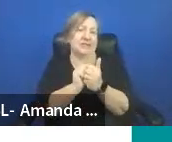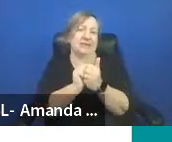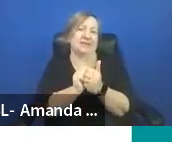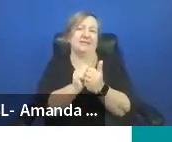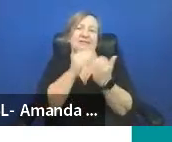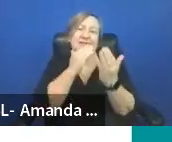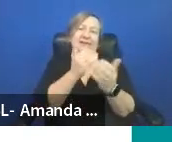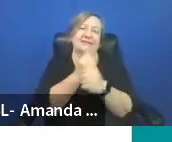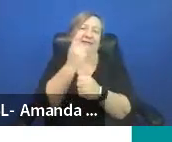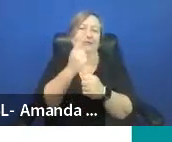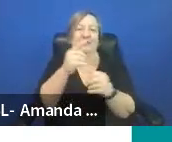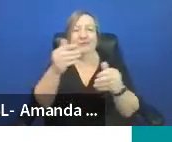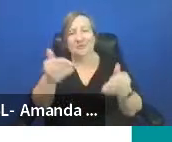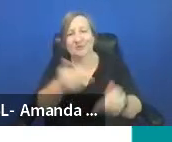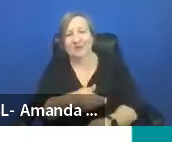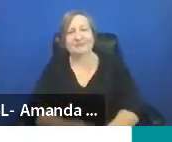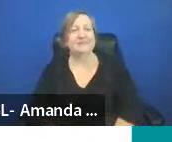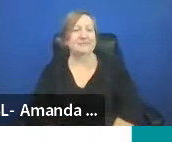you, everyone, and welcome.